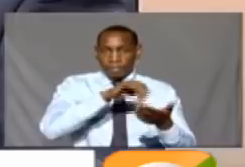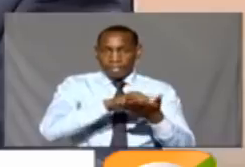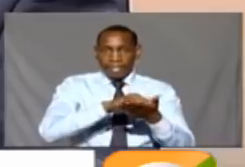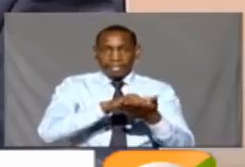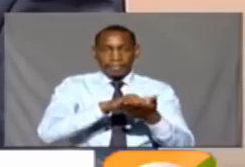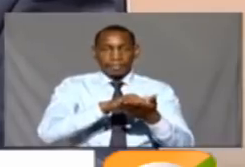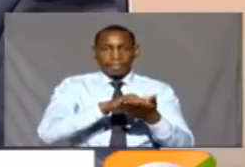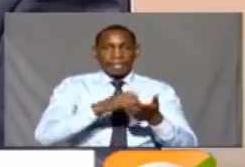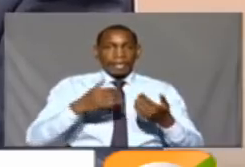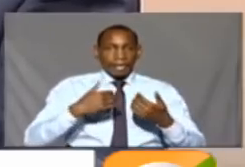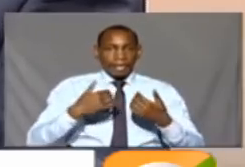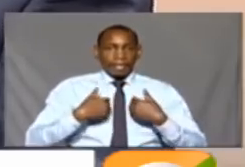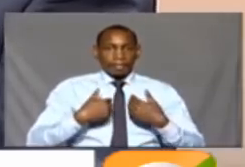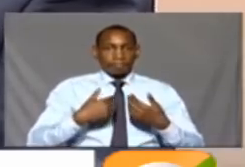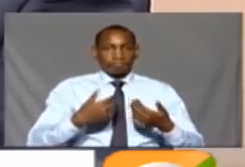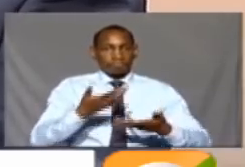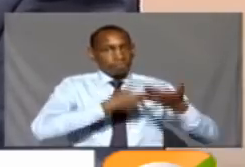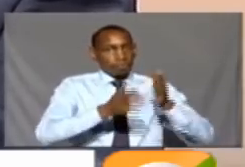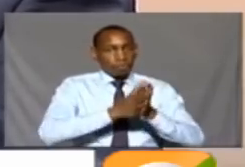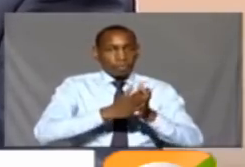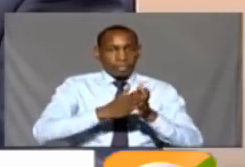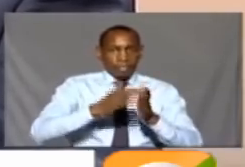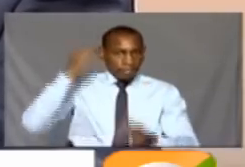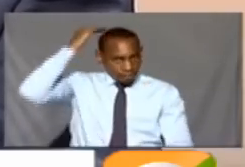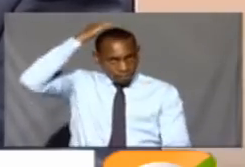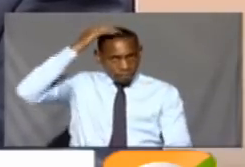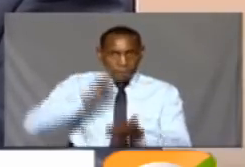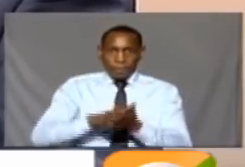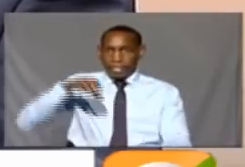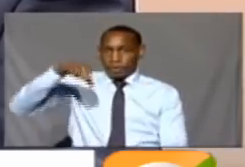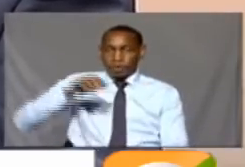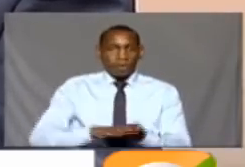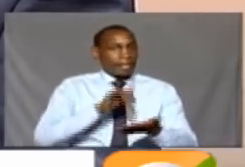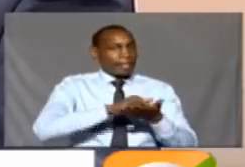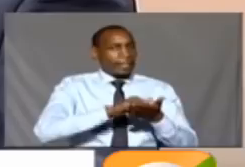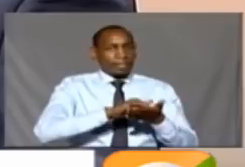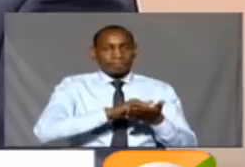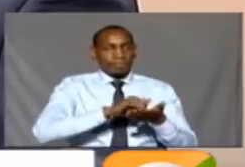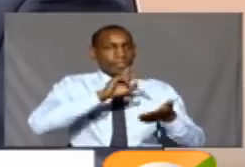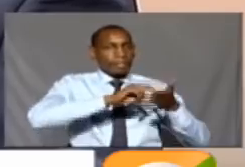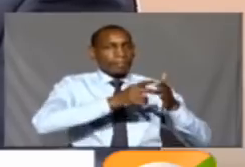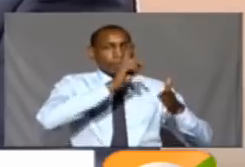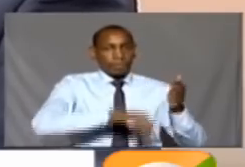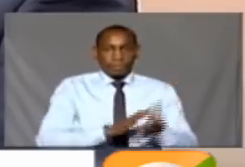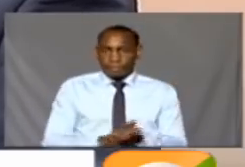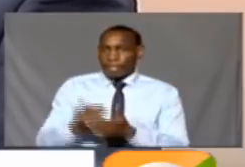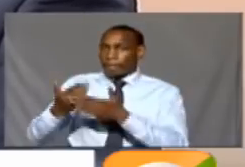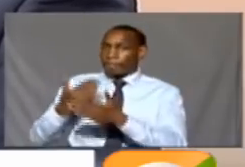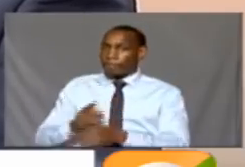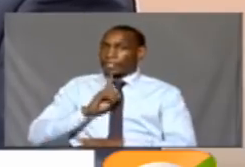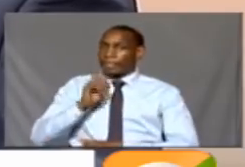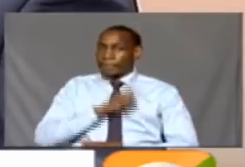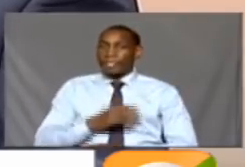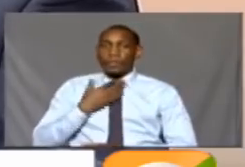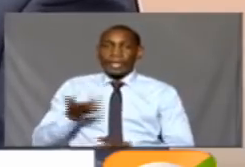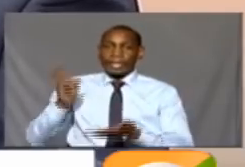tentacles in the UAE, Democratic Republic of Congo, and other countries. What was that about, Senator? I said, and I want to repeat again,